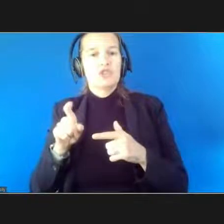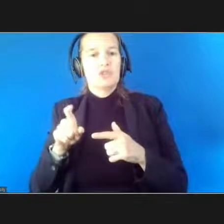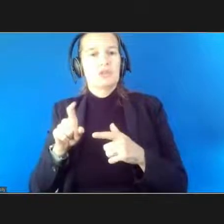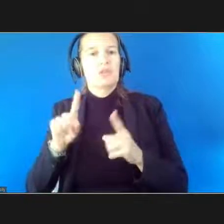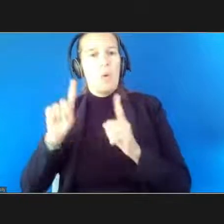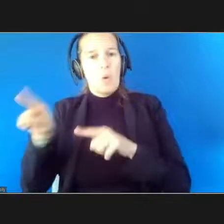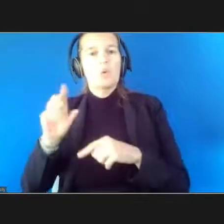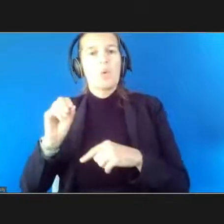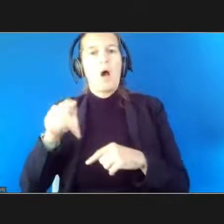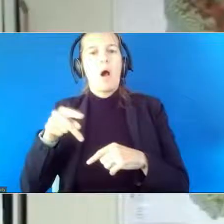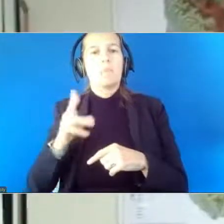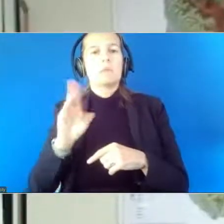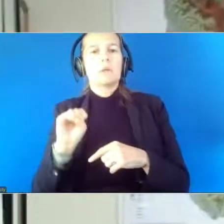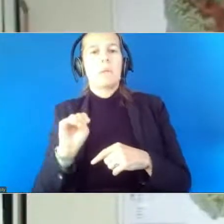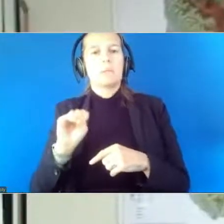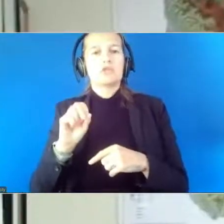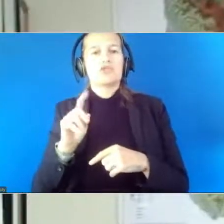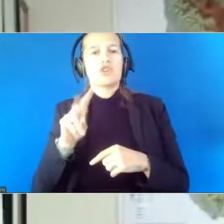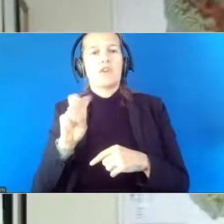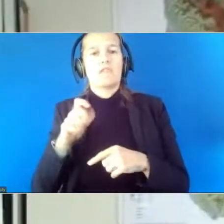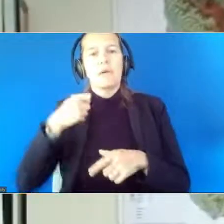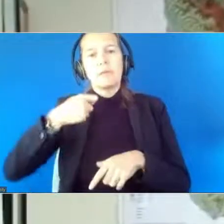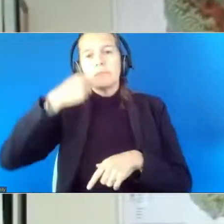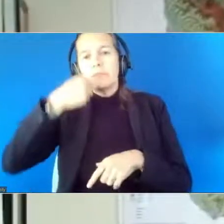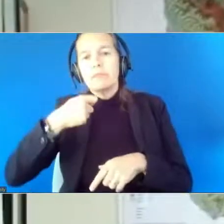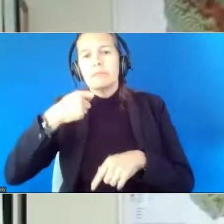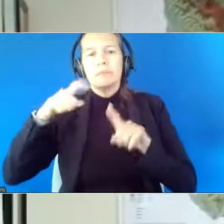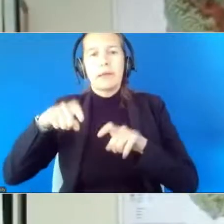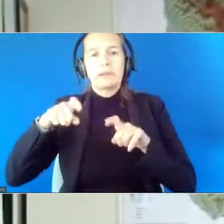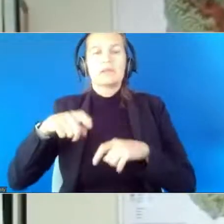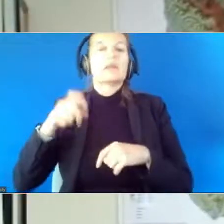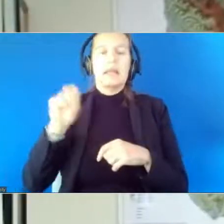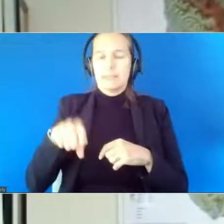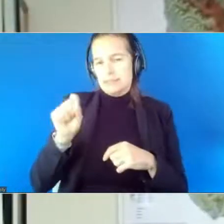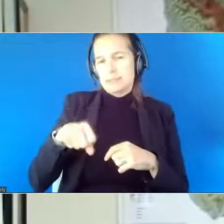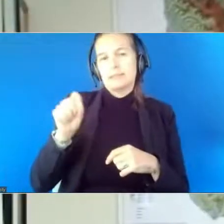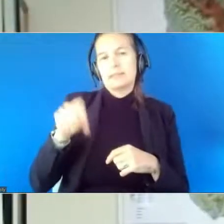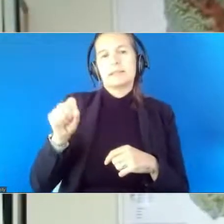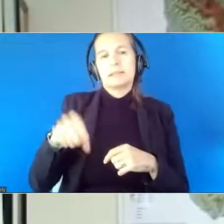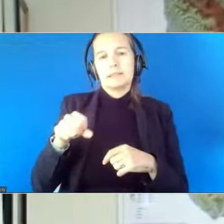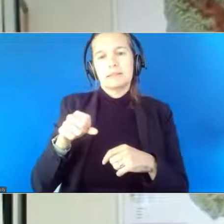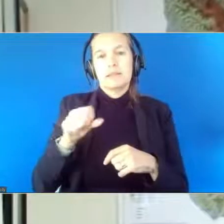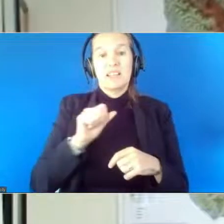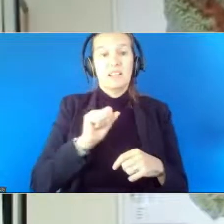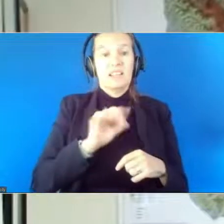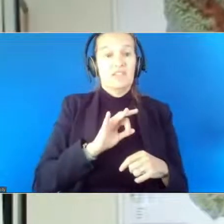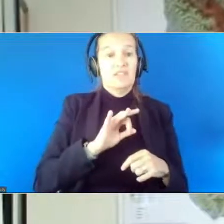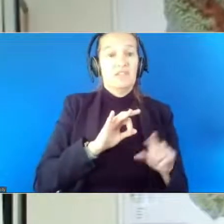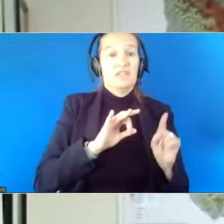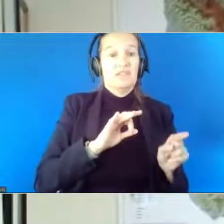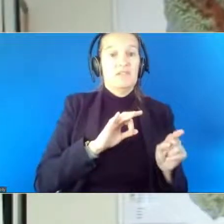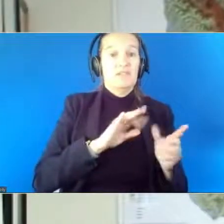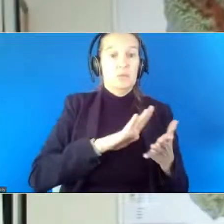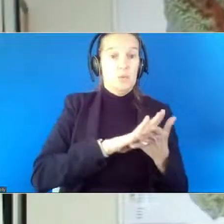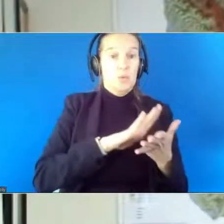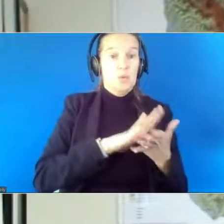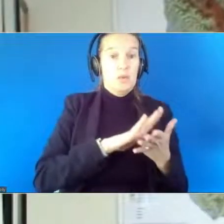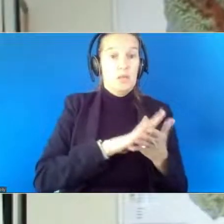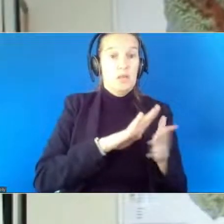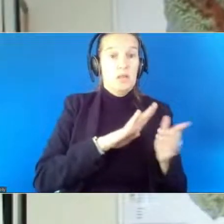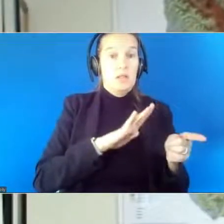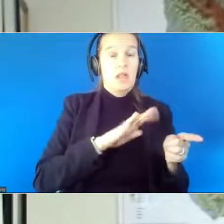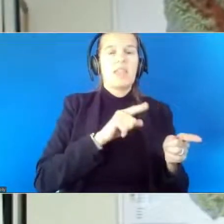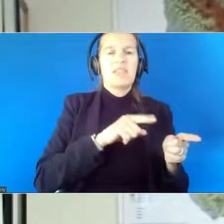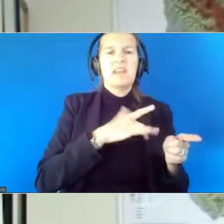OptumServe? Yeah, they could have followed up at OptumServe. If it's in the schools, they are usually referred